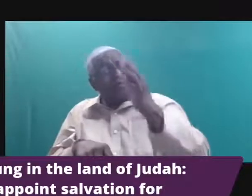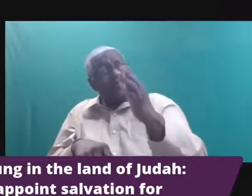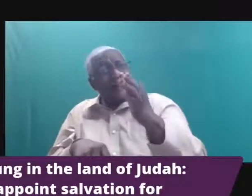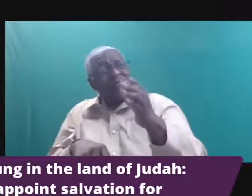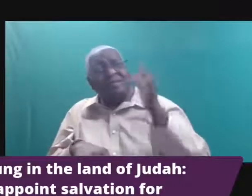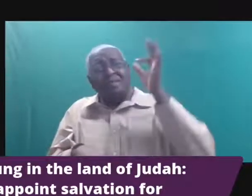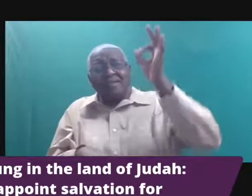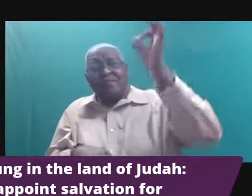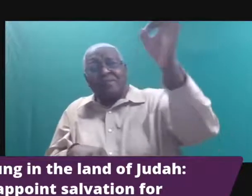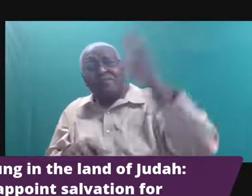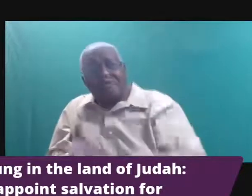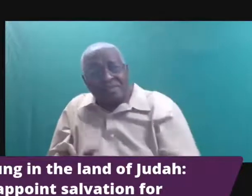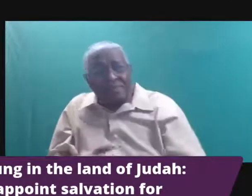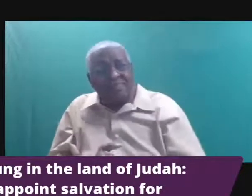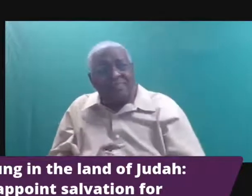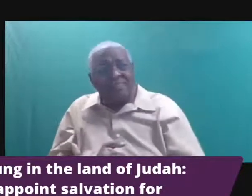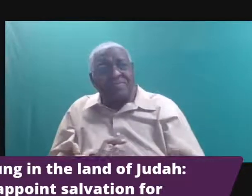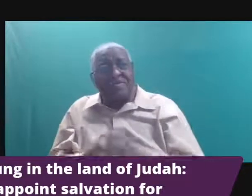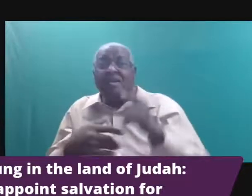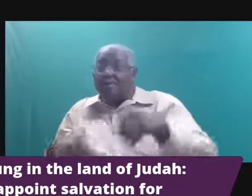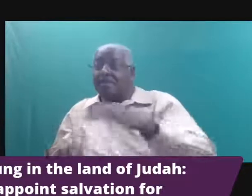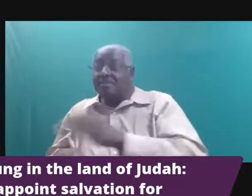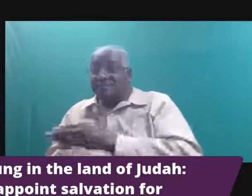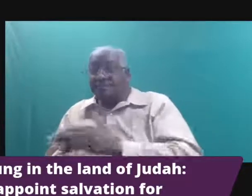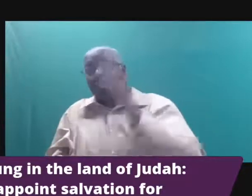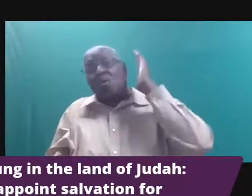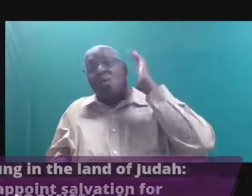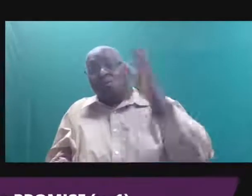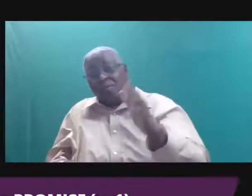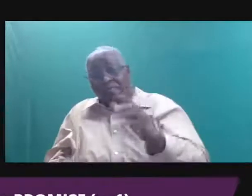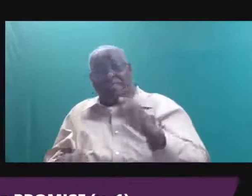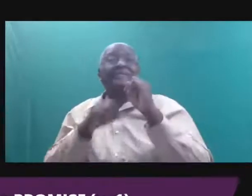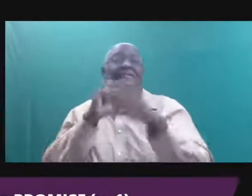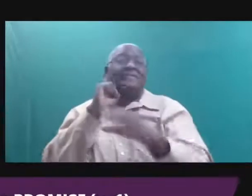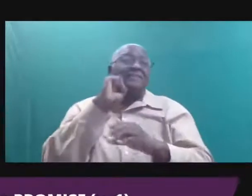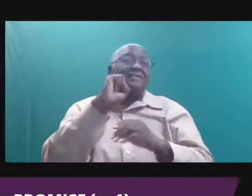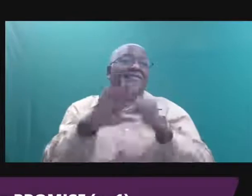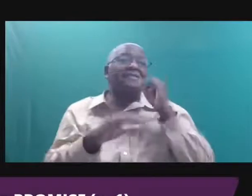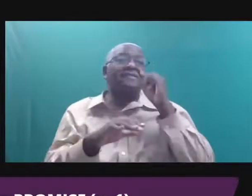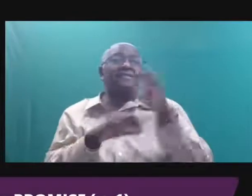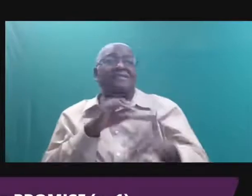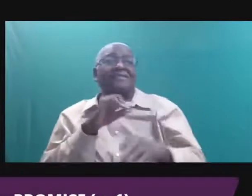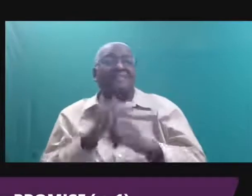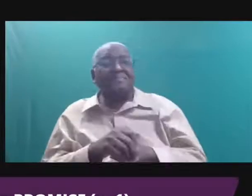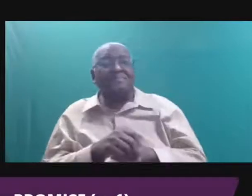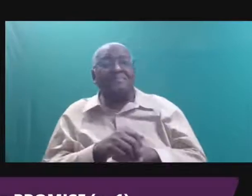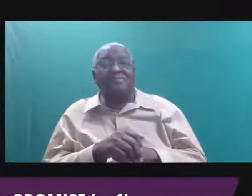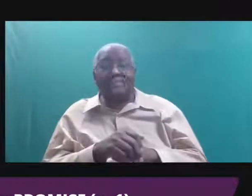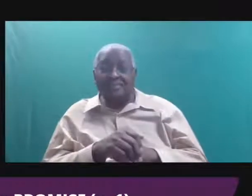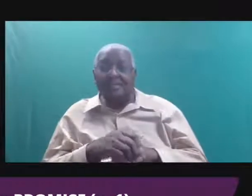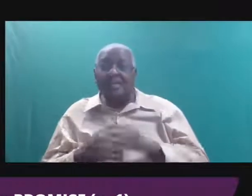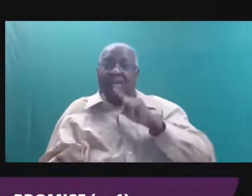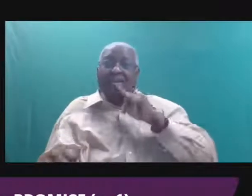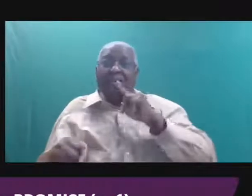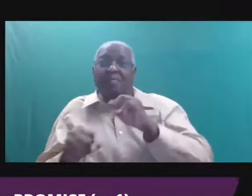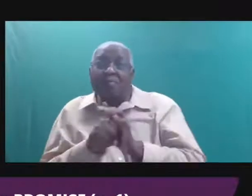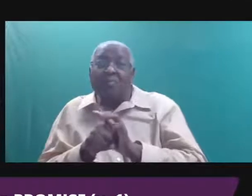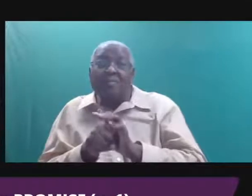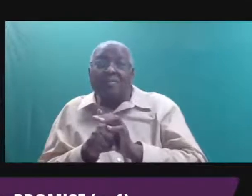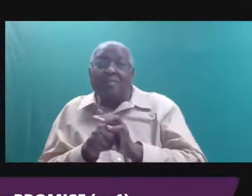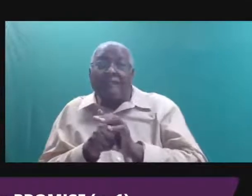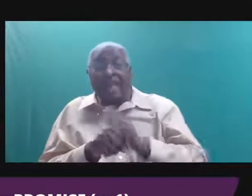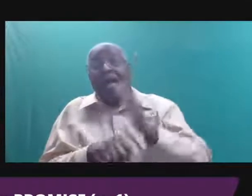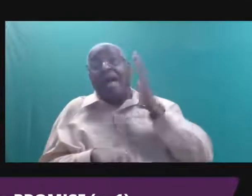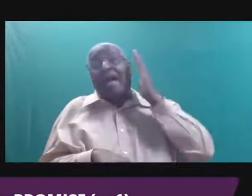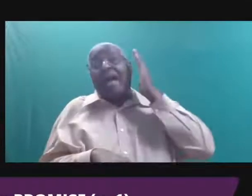that day is coming. This song will be sung. Okay, catch it. Listen, the promise is I'm going to see that